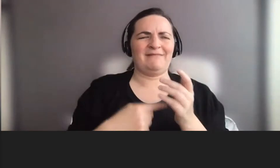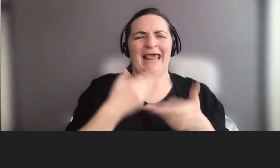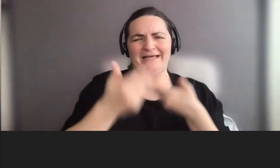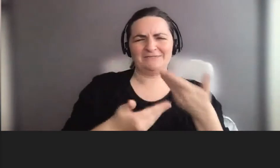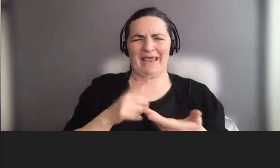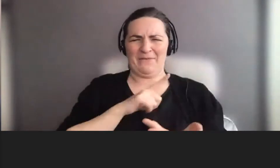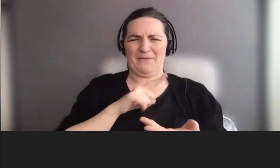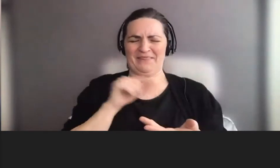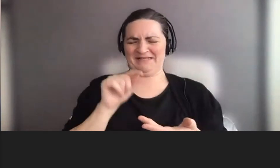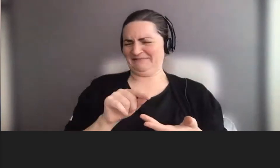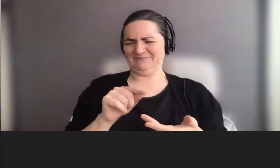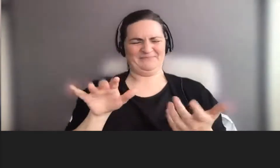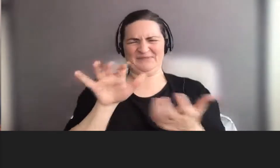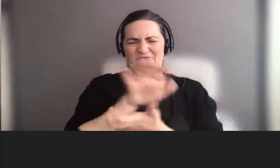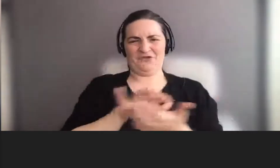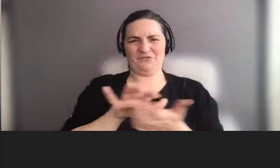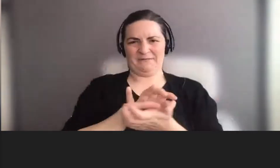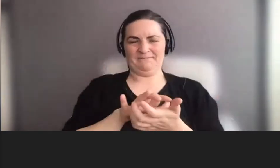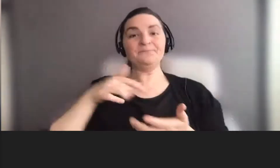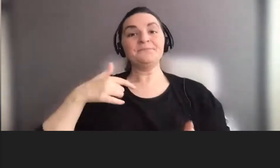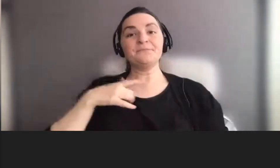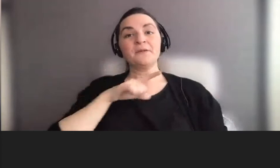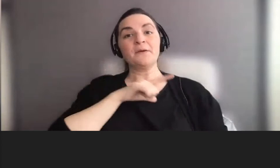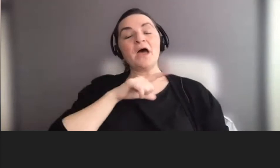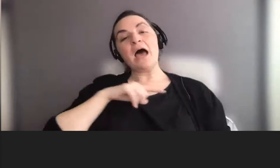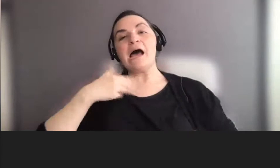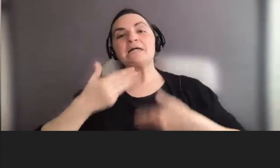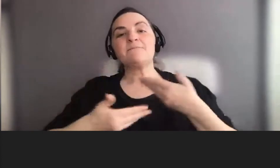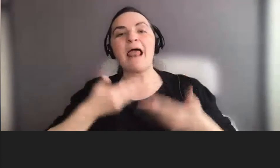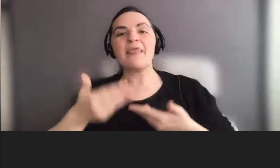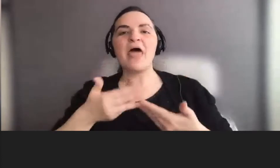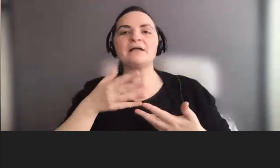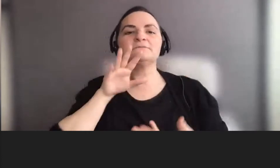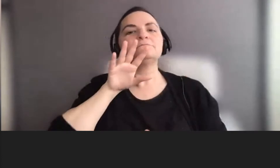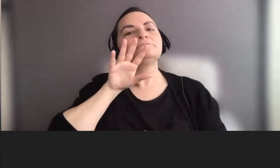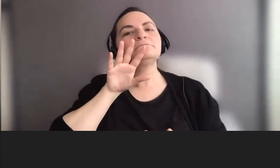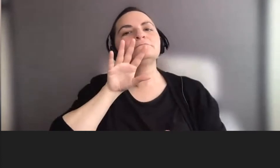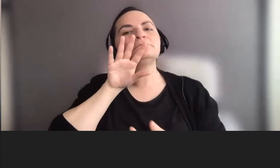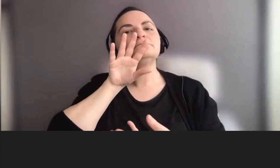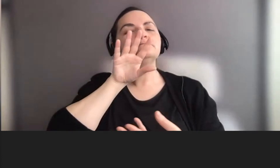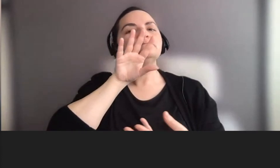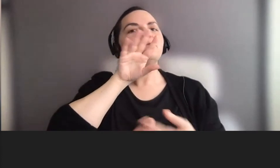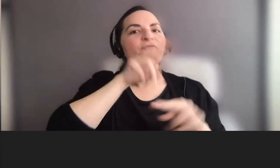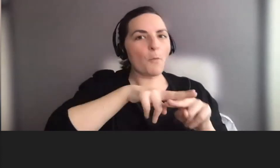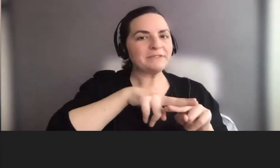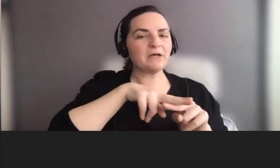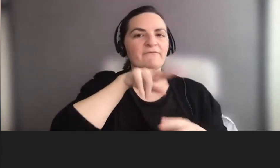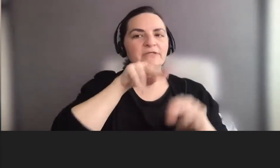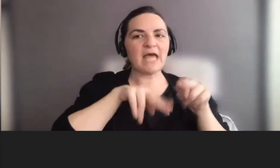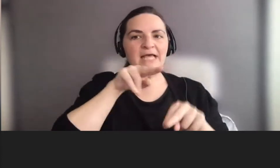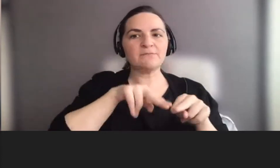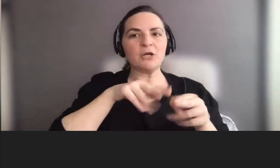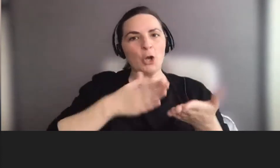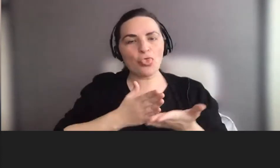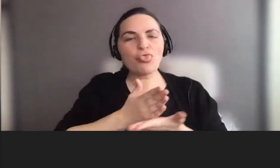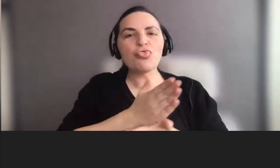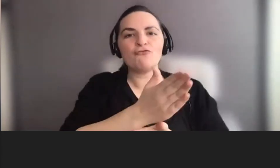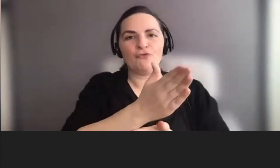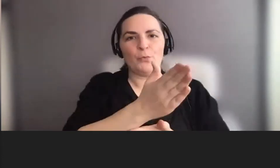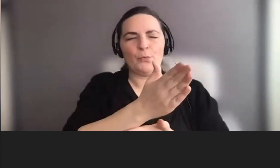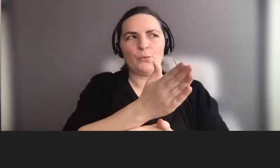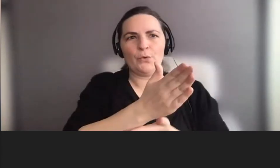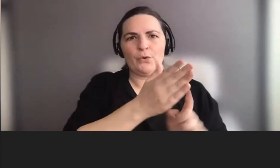that formative assessment is something that happens during the process of learning. Teachers will